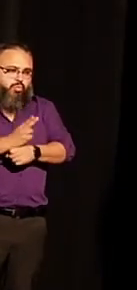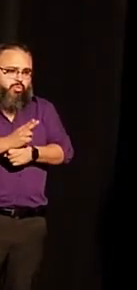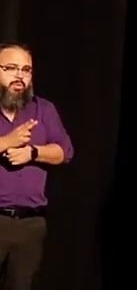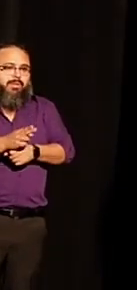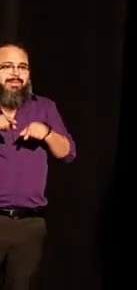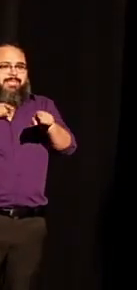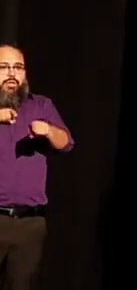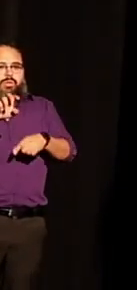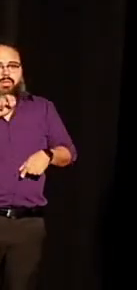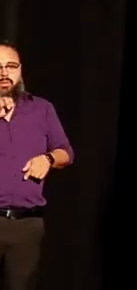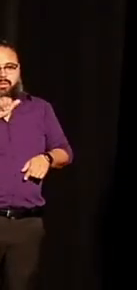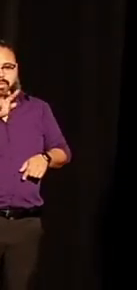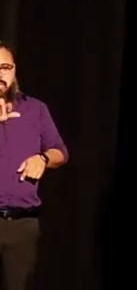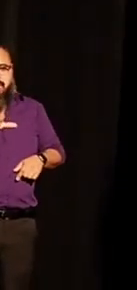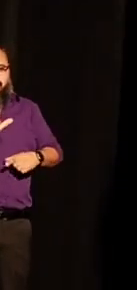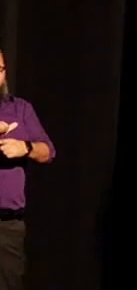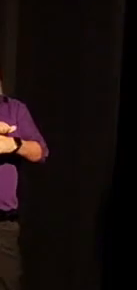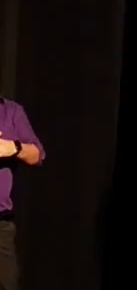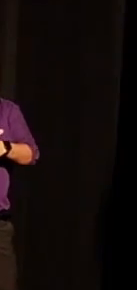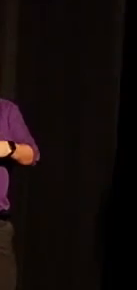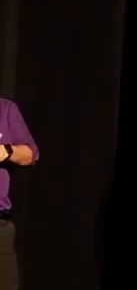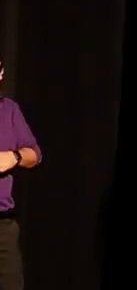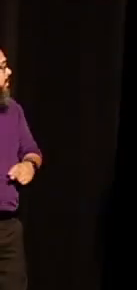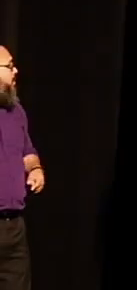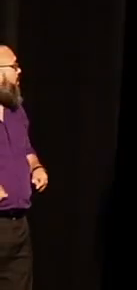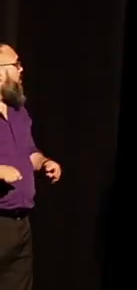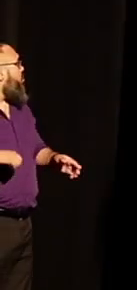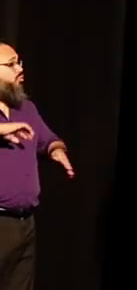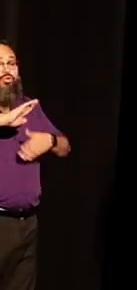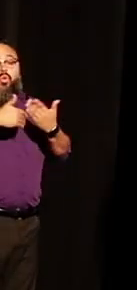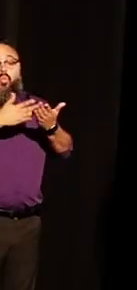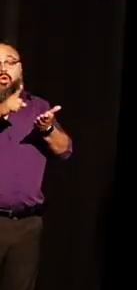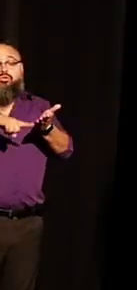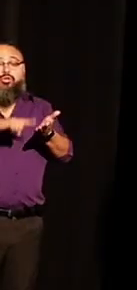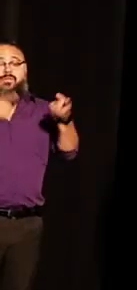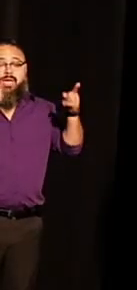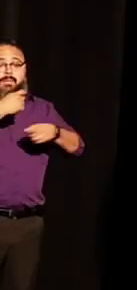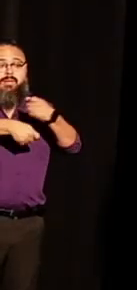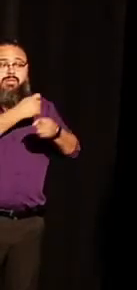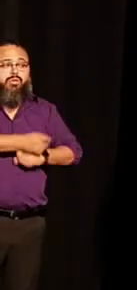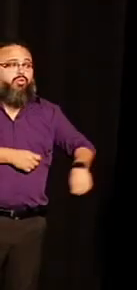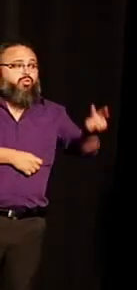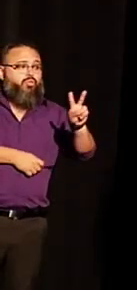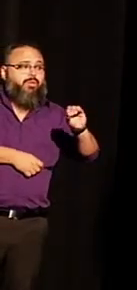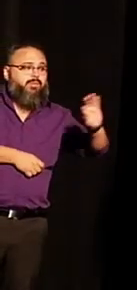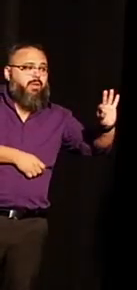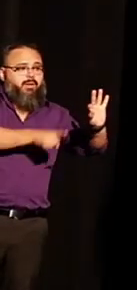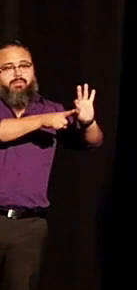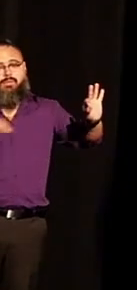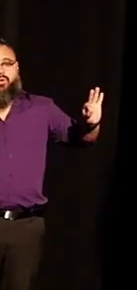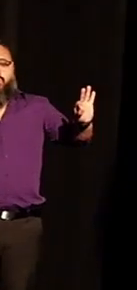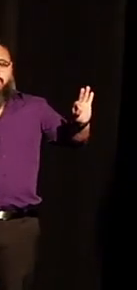in Navy training operations. So all surveys were conducted between 2009 and